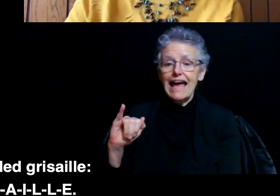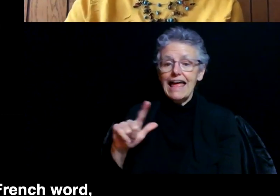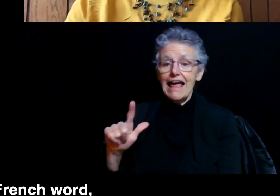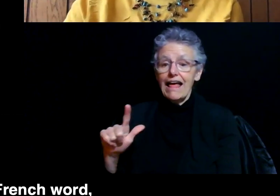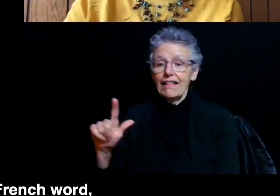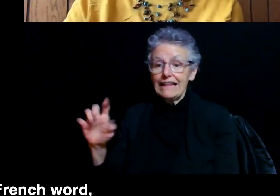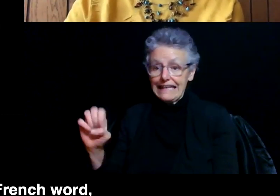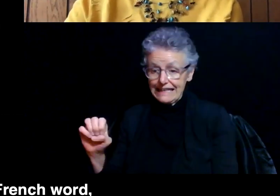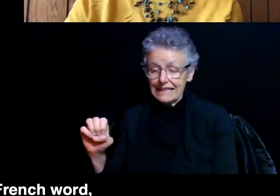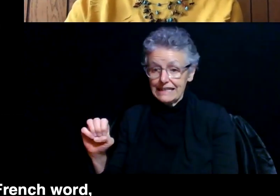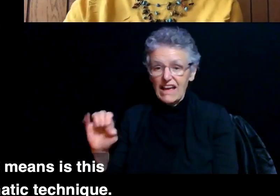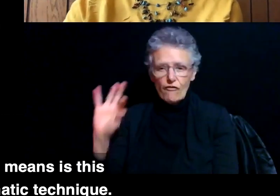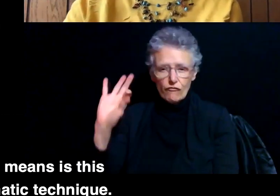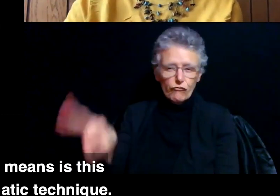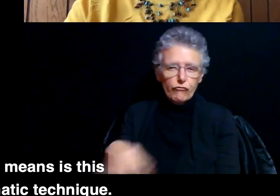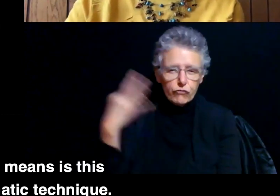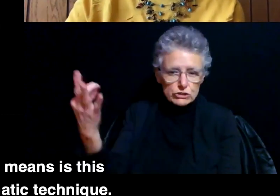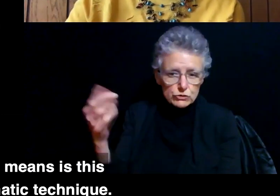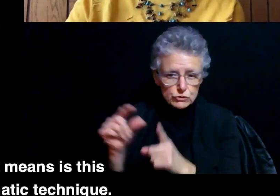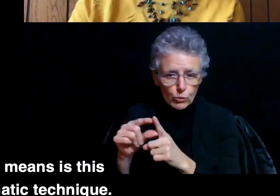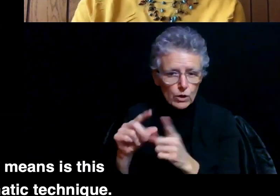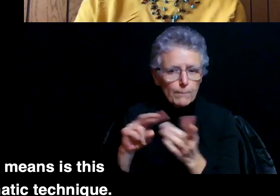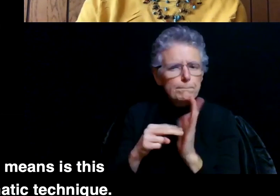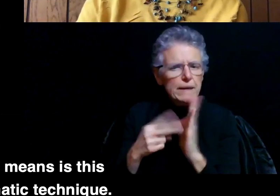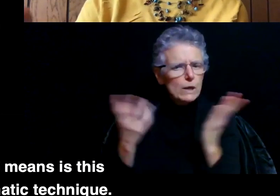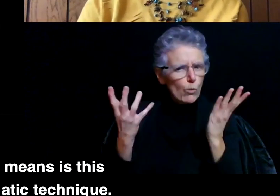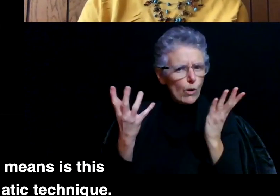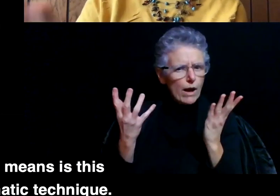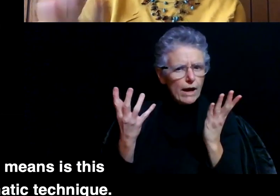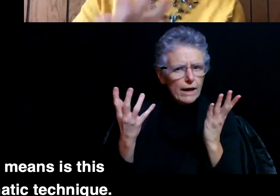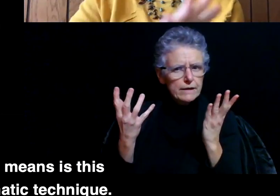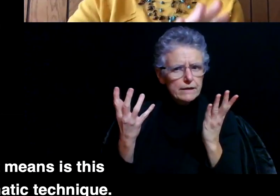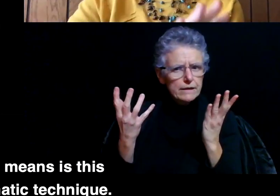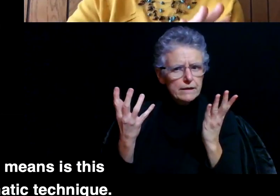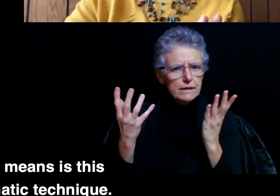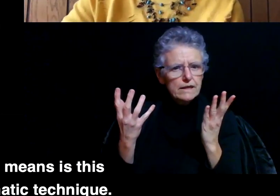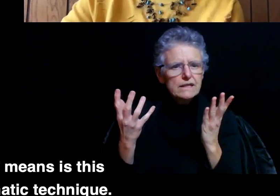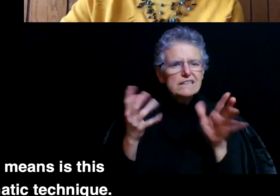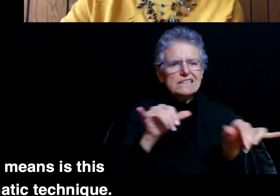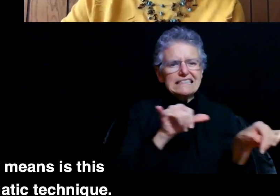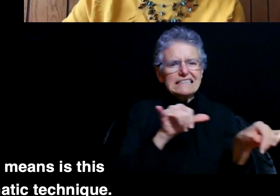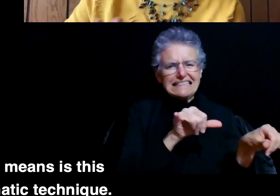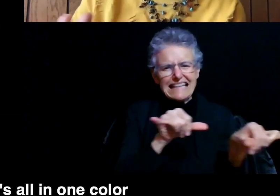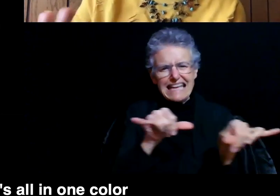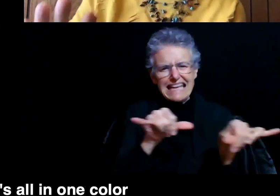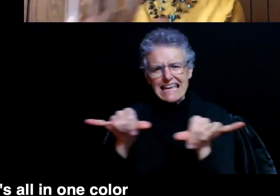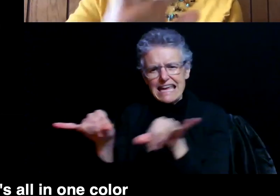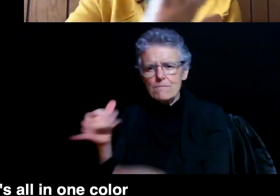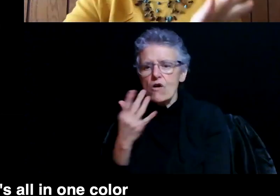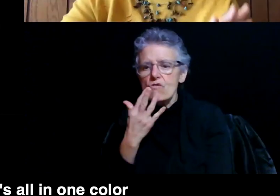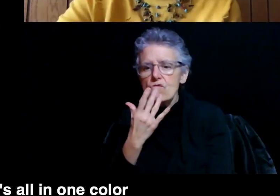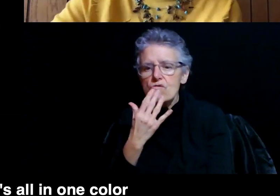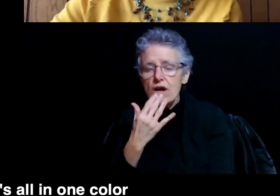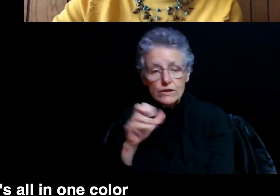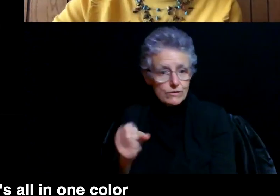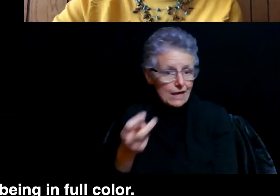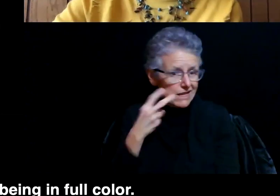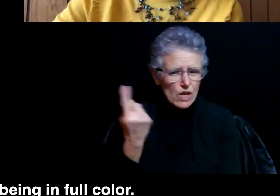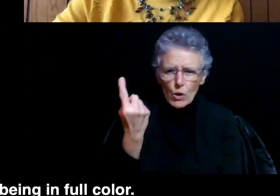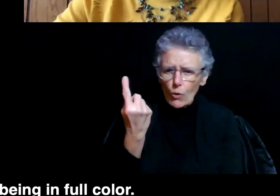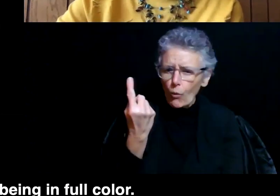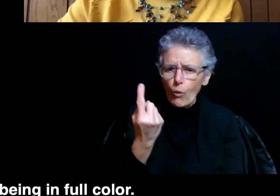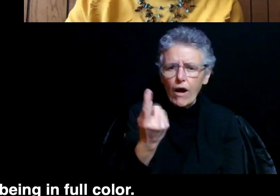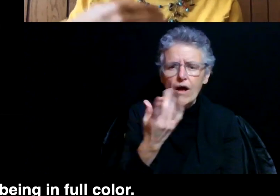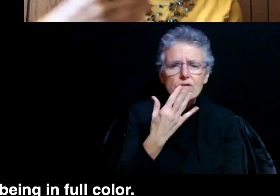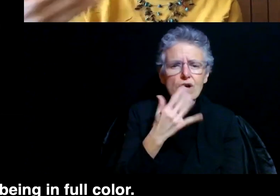G-R-I-S-A-I-L-L-E. That's a French word, and what it means is this monochromatic technique. You can see it's all in one color as